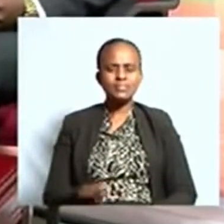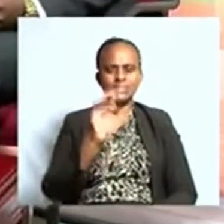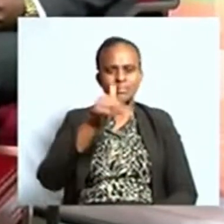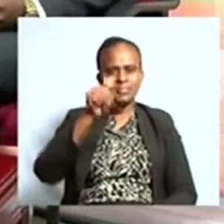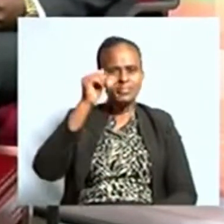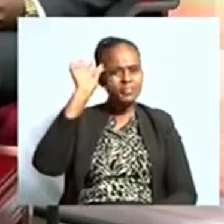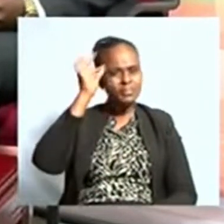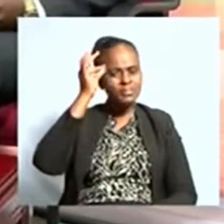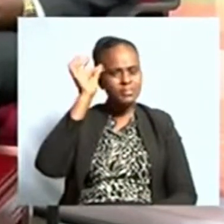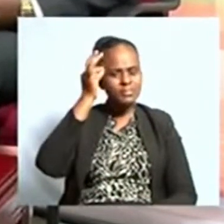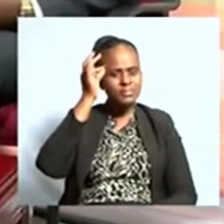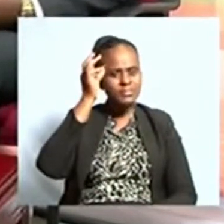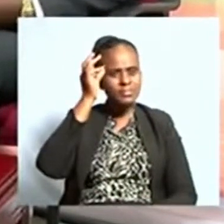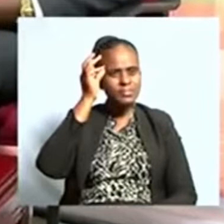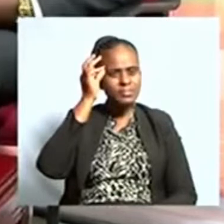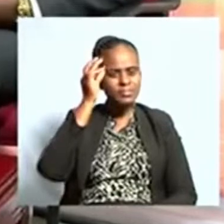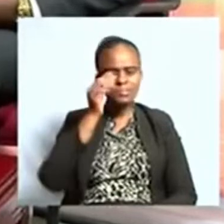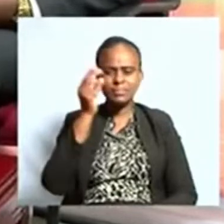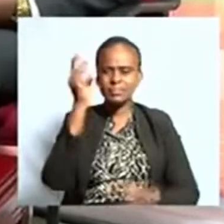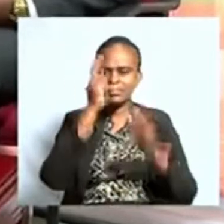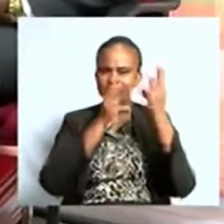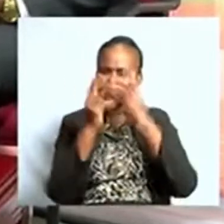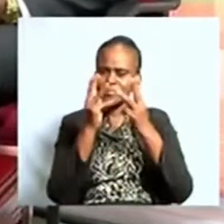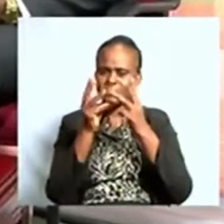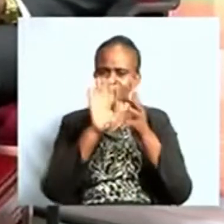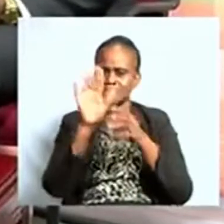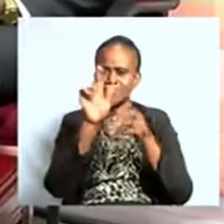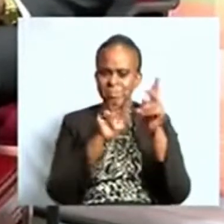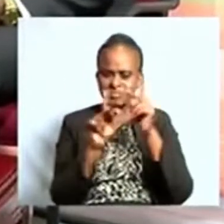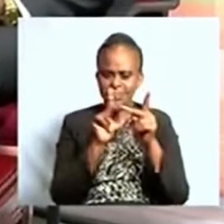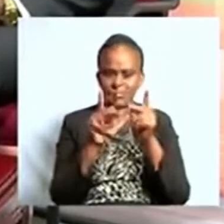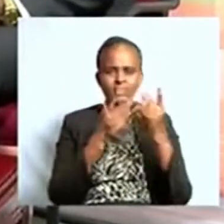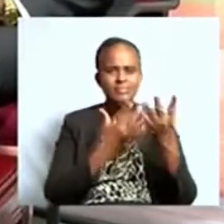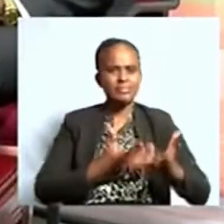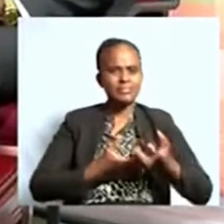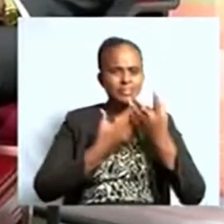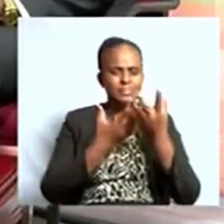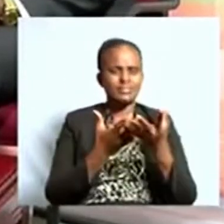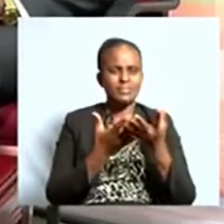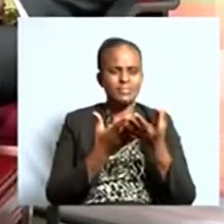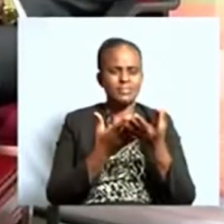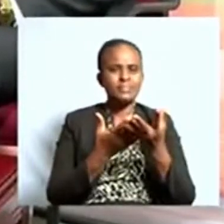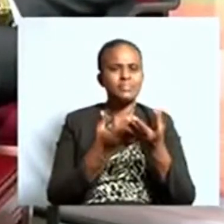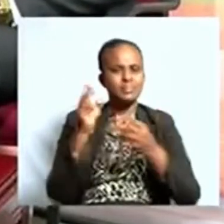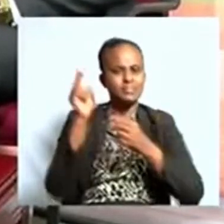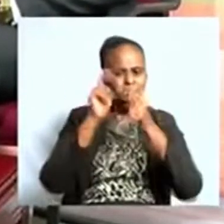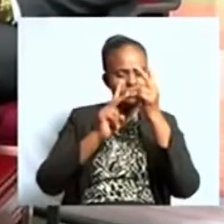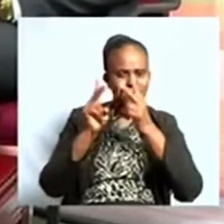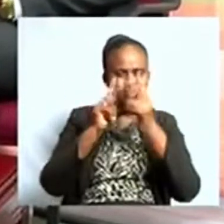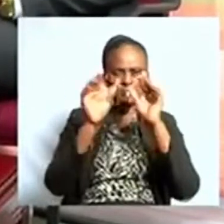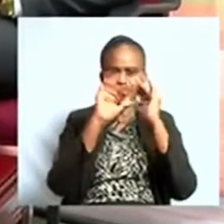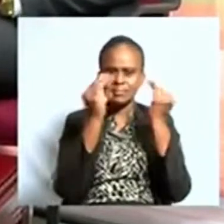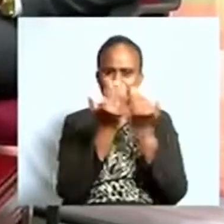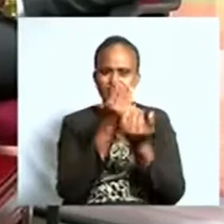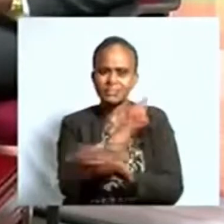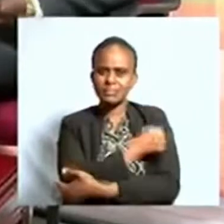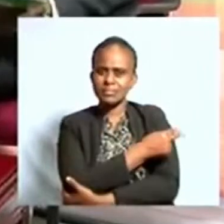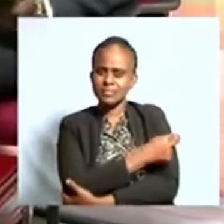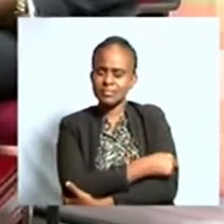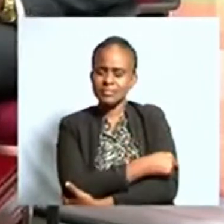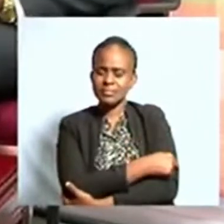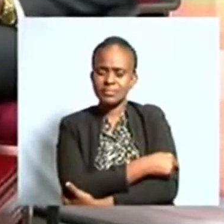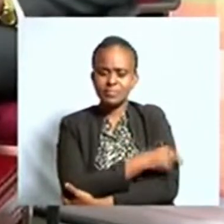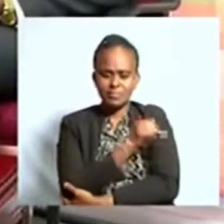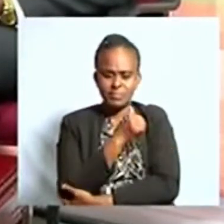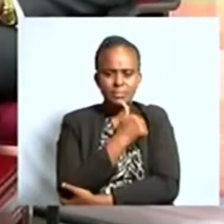those concerns that your people are raising, we did visit Charleston Hospital, and we've